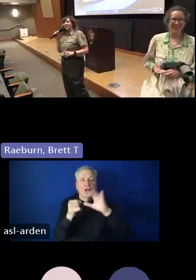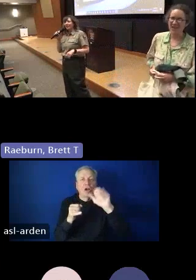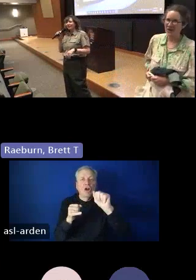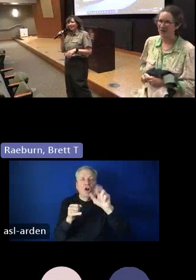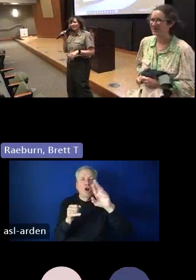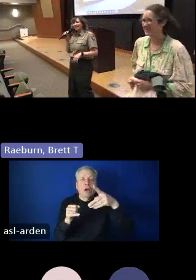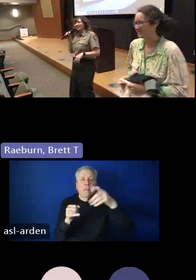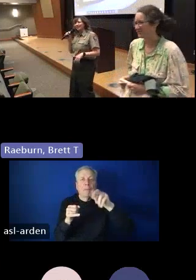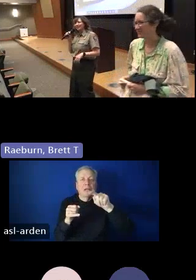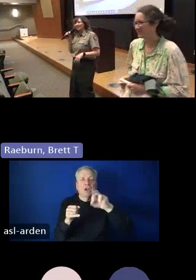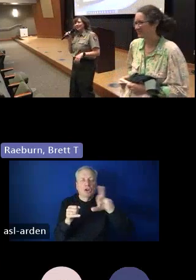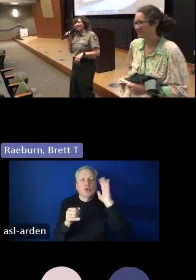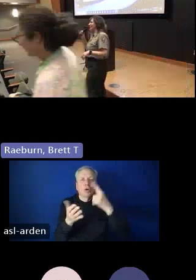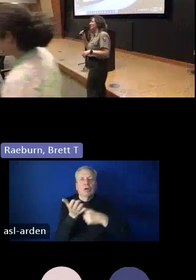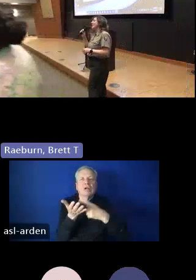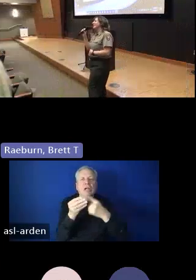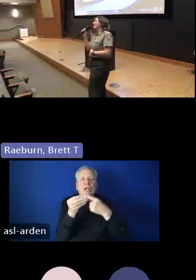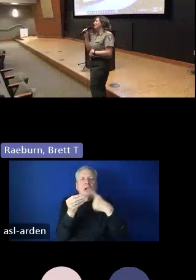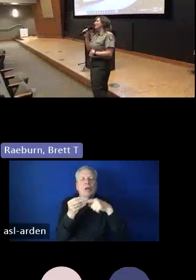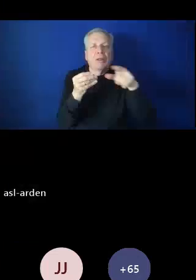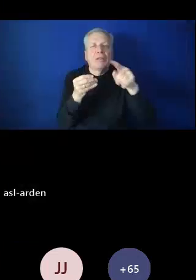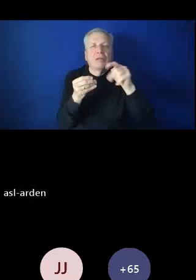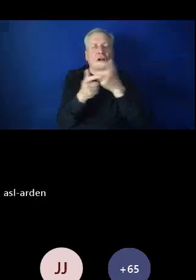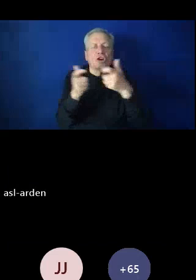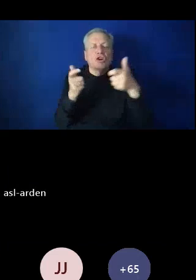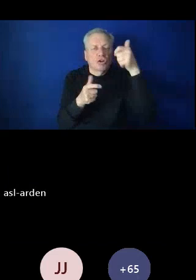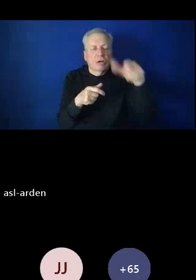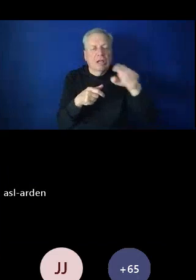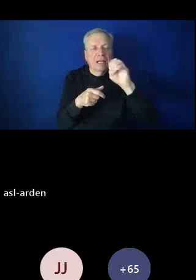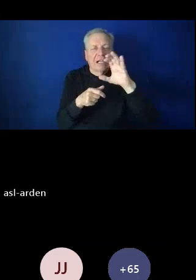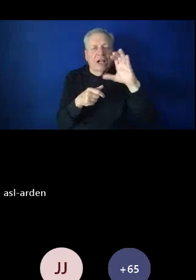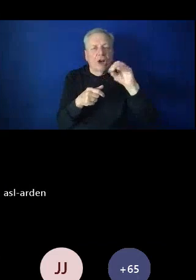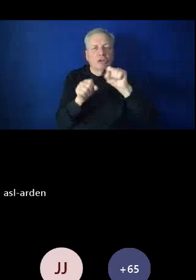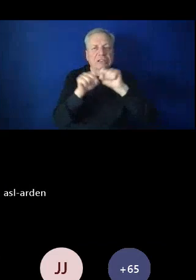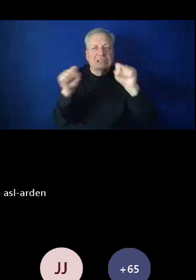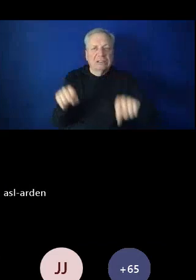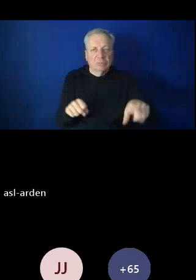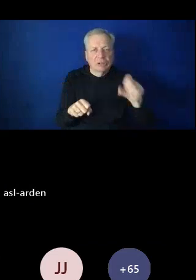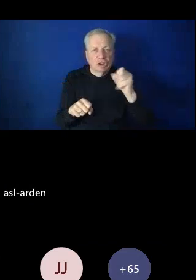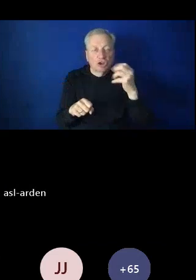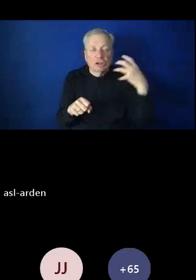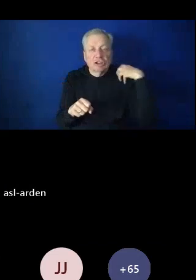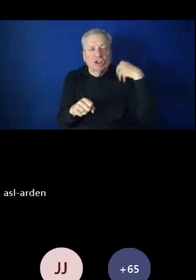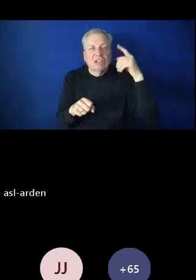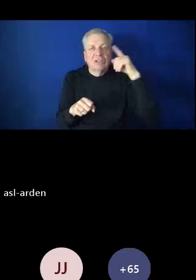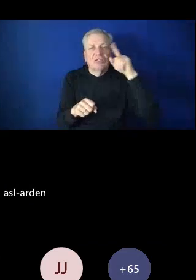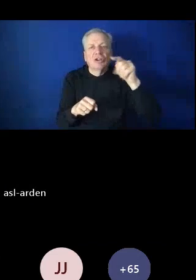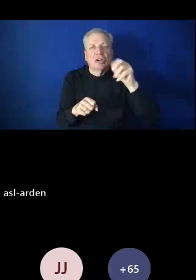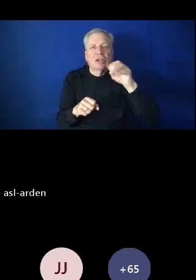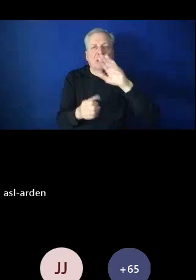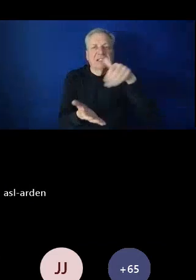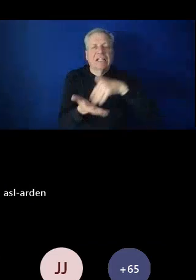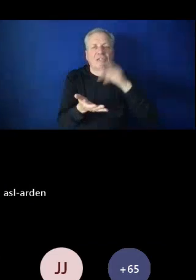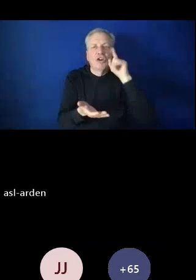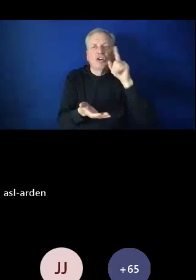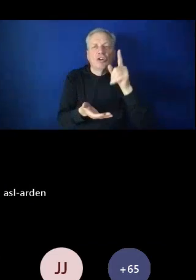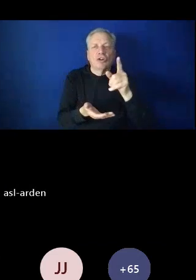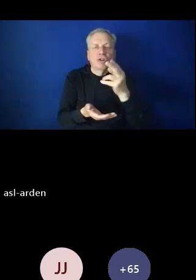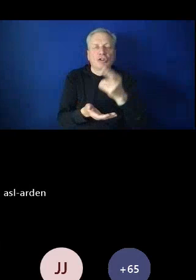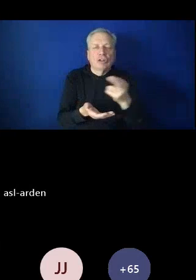bit about the greater Yellowstone ecosystem. Jennifer is our chief of Yellowstone Center for Resources, so we're